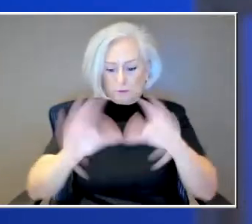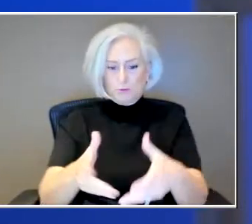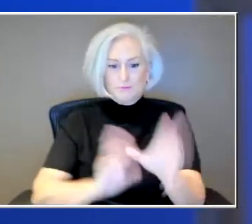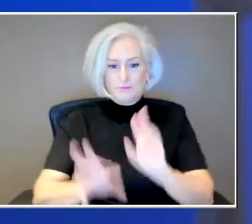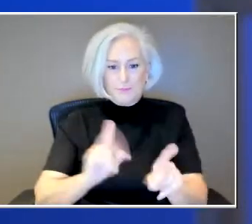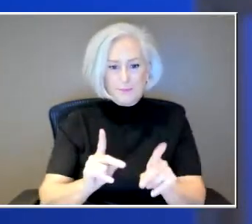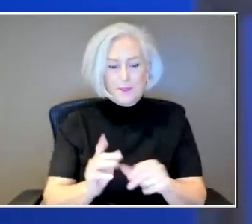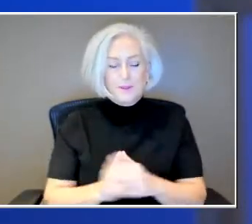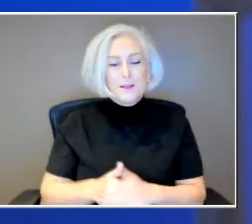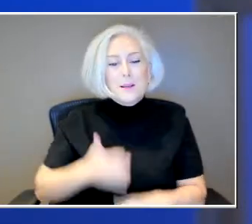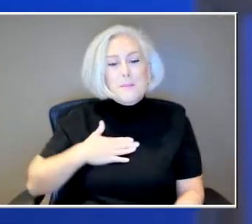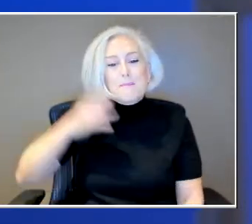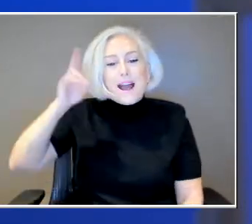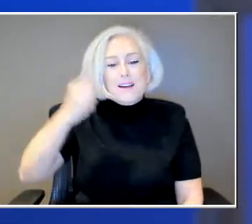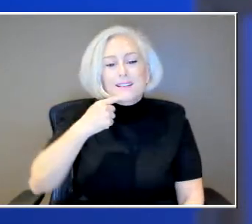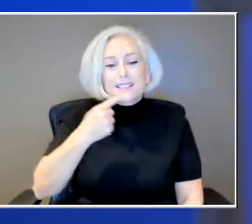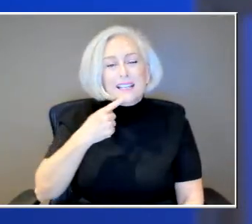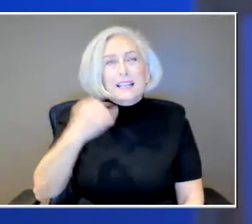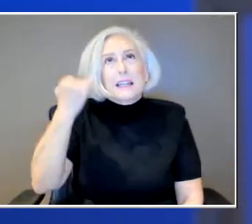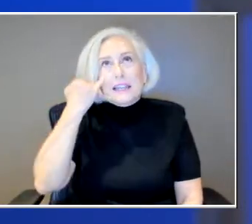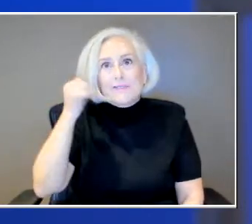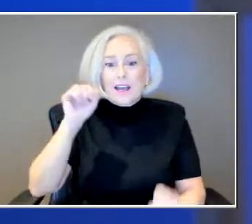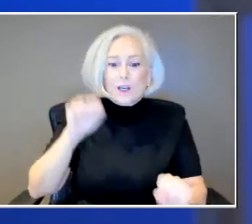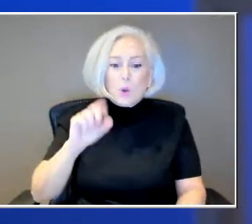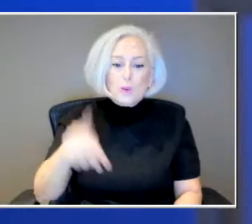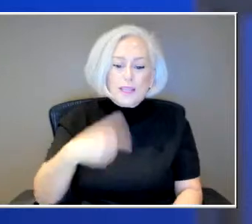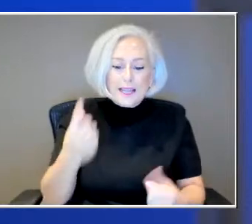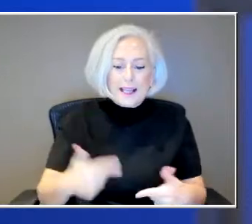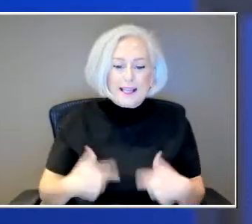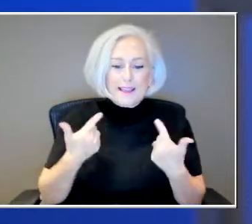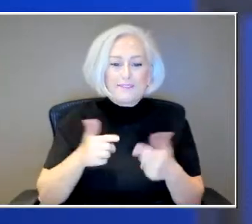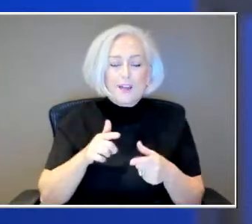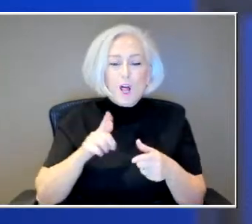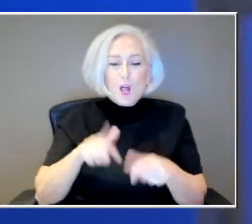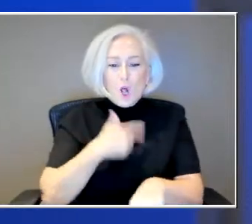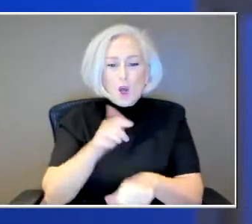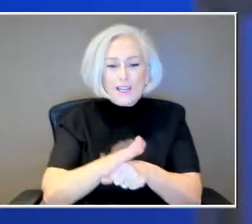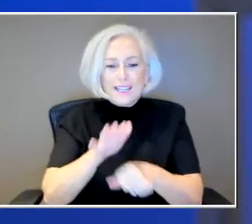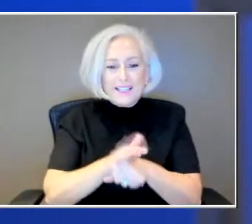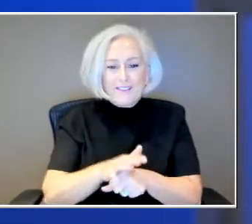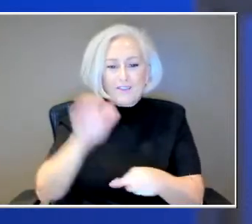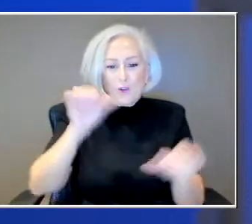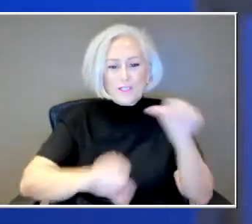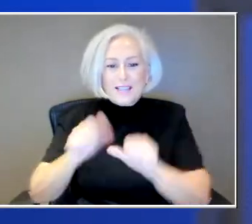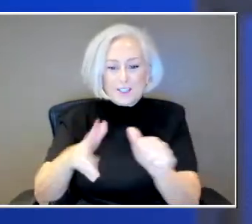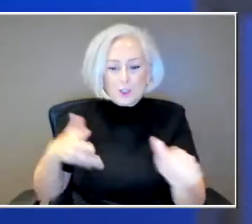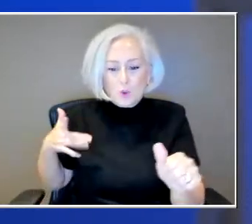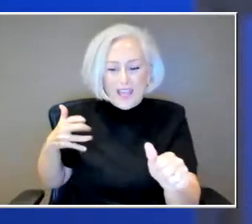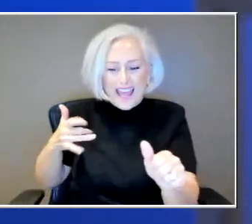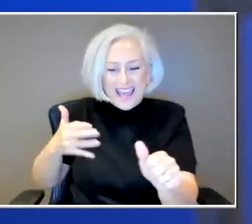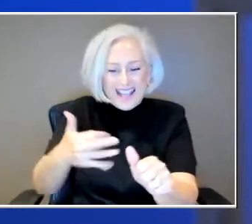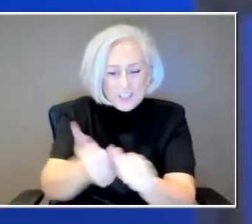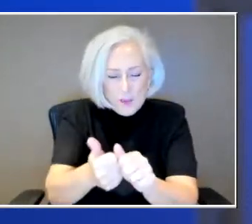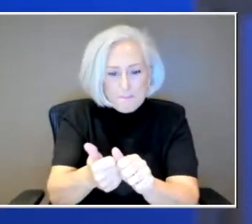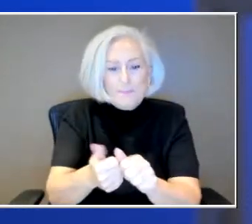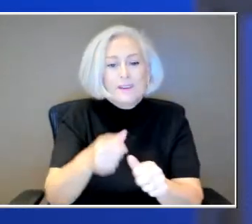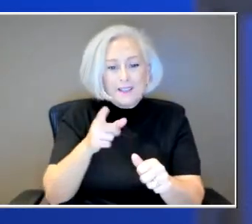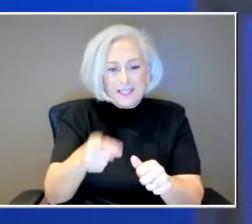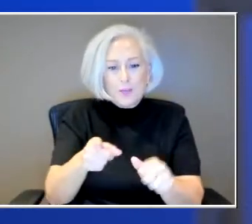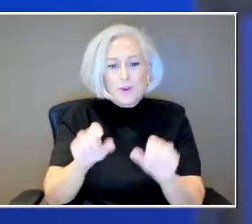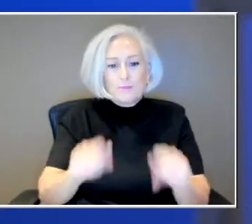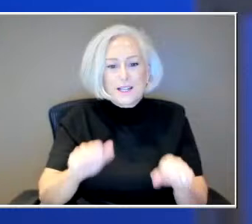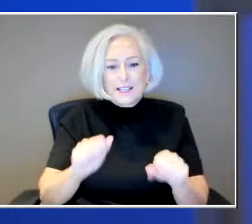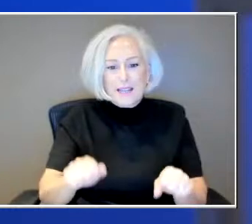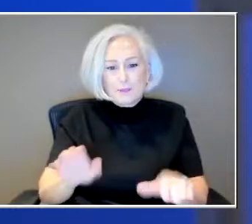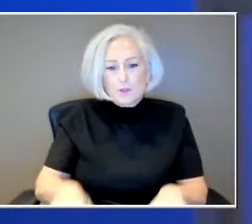used to say if he could just live long enough for science to catch up, you know, he would have been able to raise his